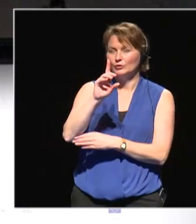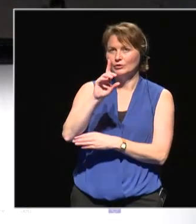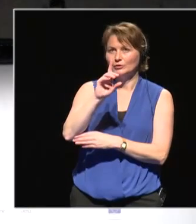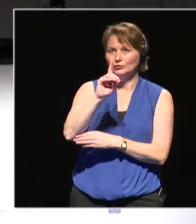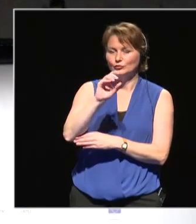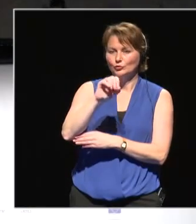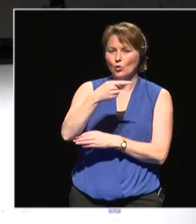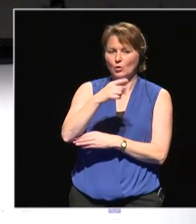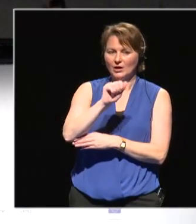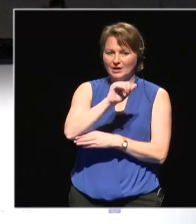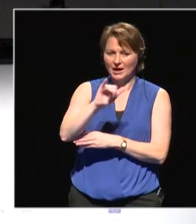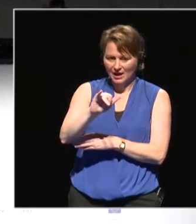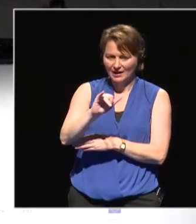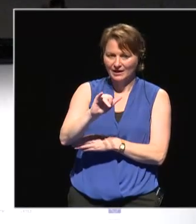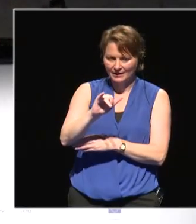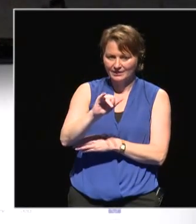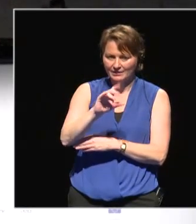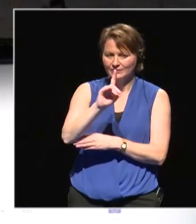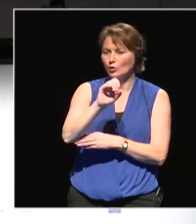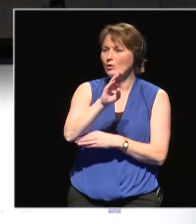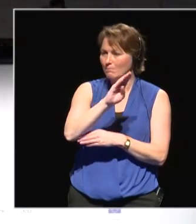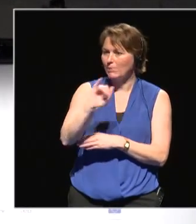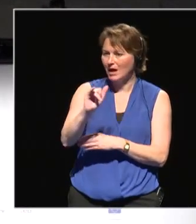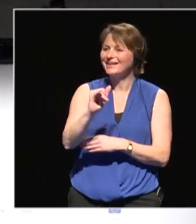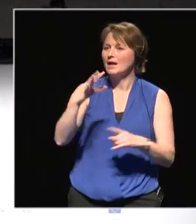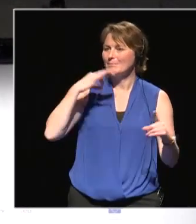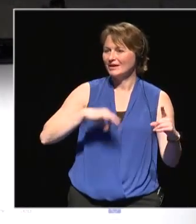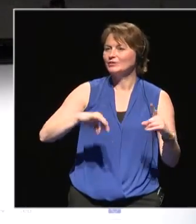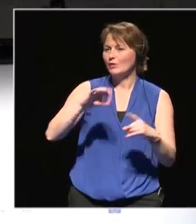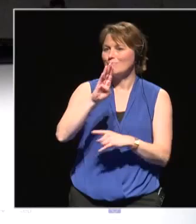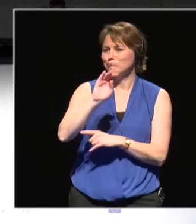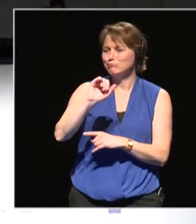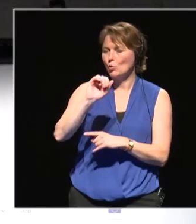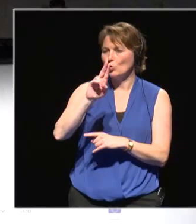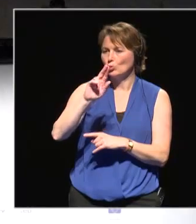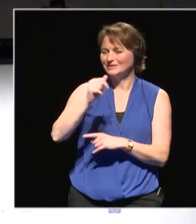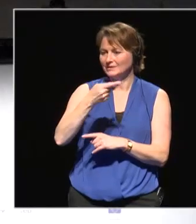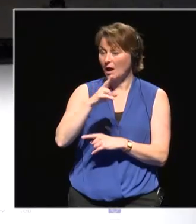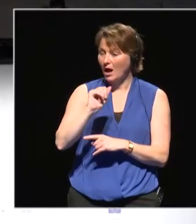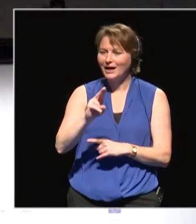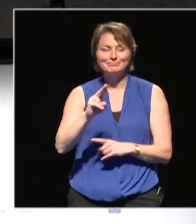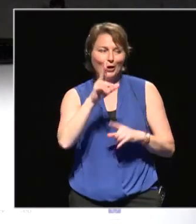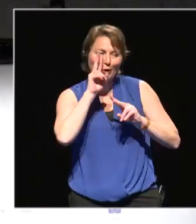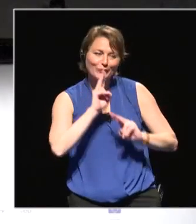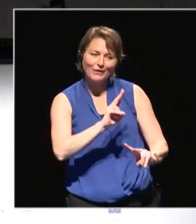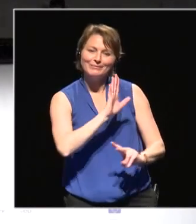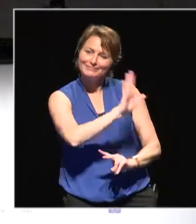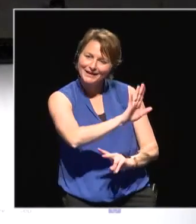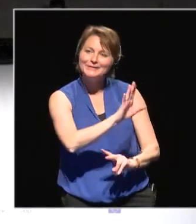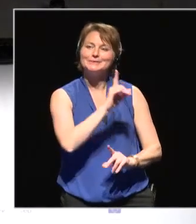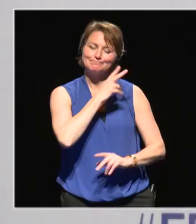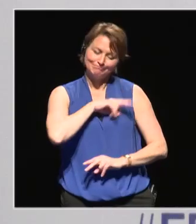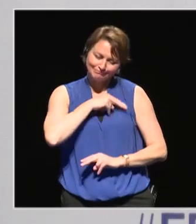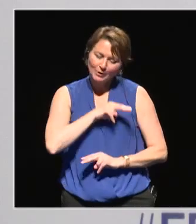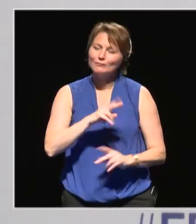Minister of Bhutan. And we're very honoured to have you with us, Your Excellency, today in this meeting. We look forward to hearing about Bhutan's commitment to